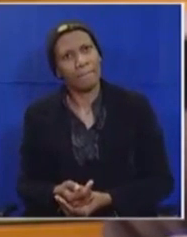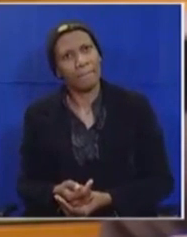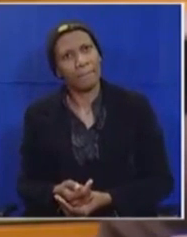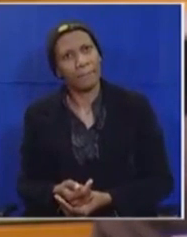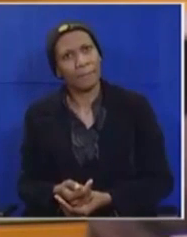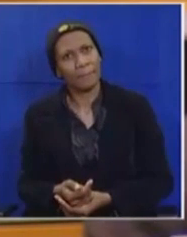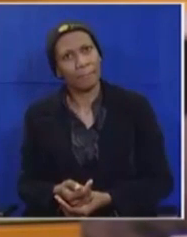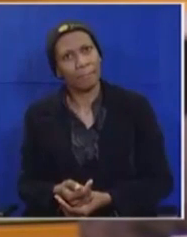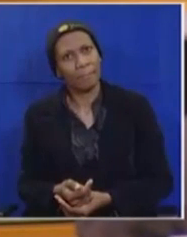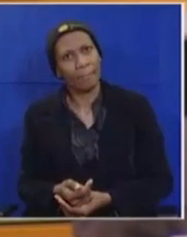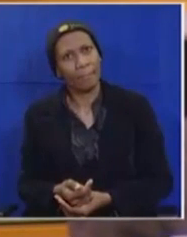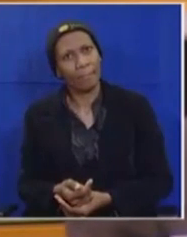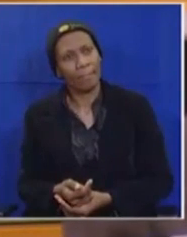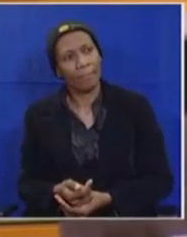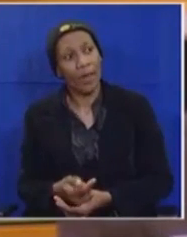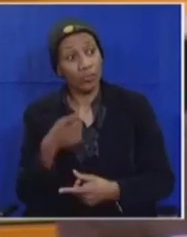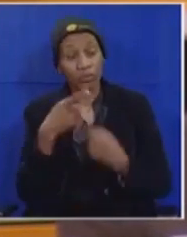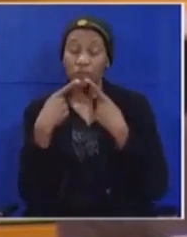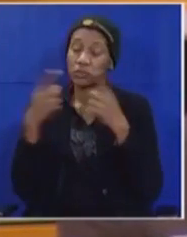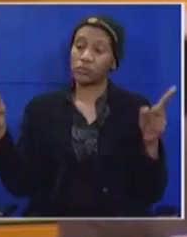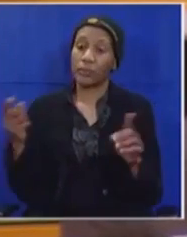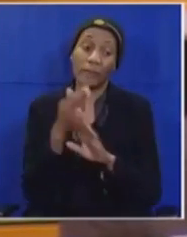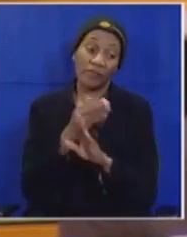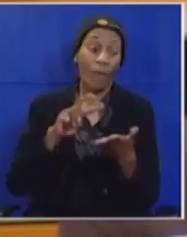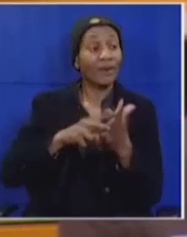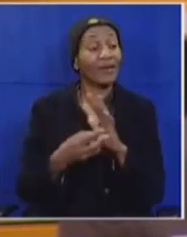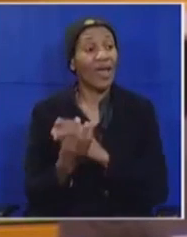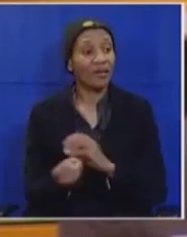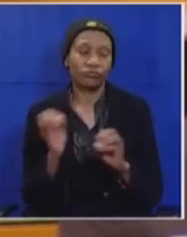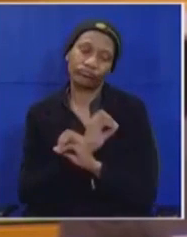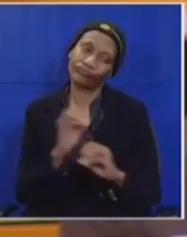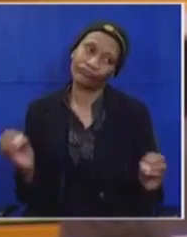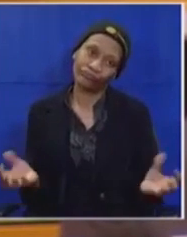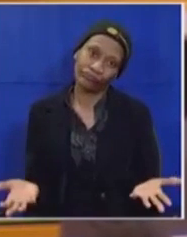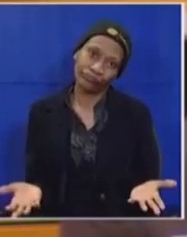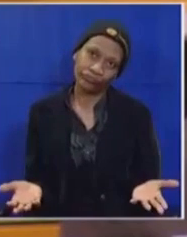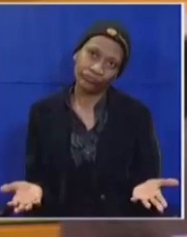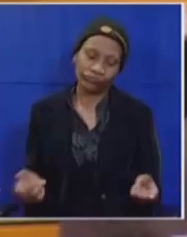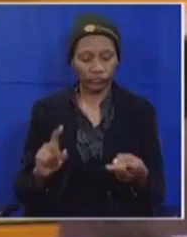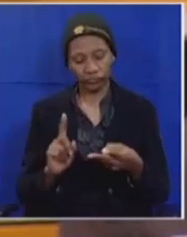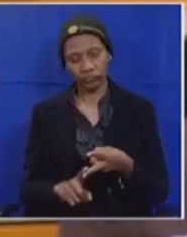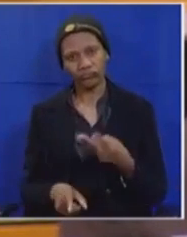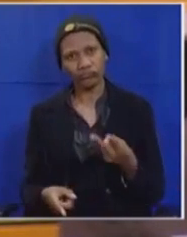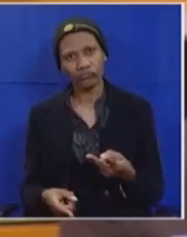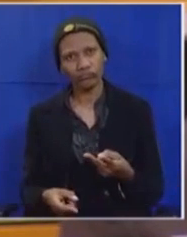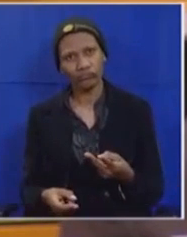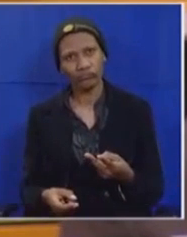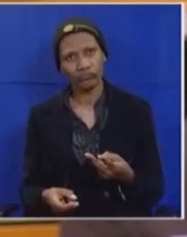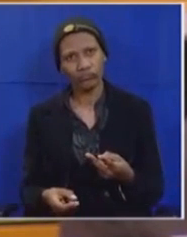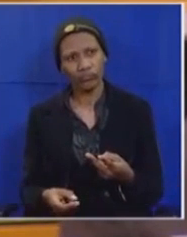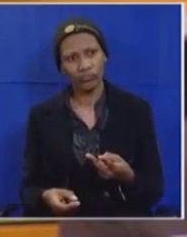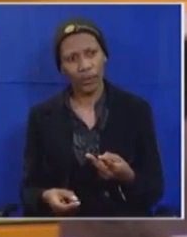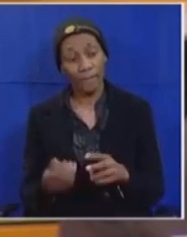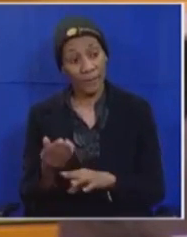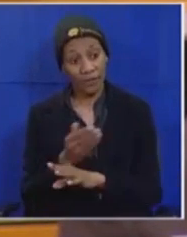you made it in the absence of a plan. You made it in the absence of fully taking into account